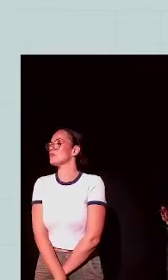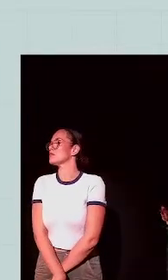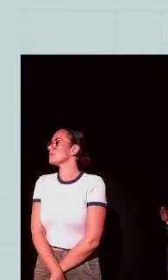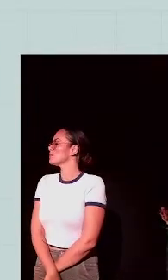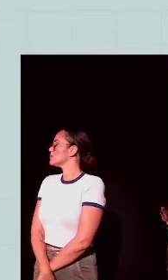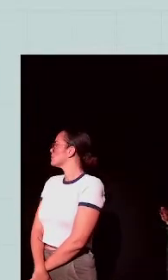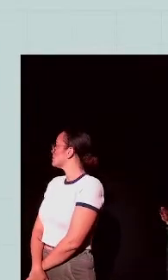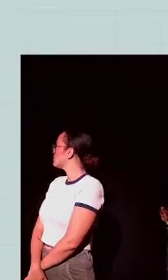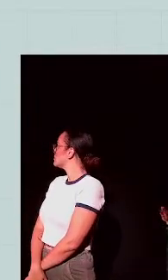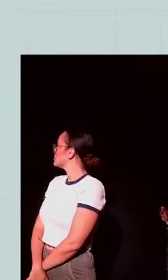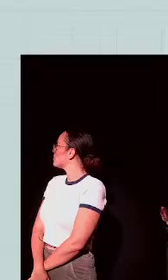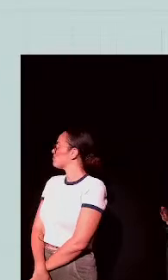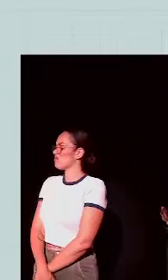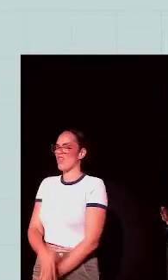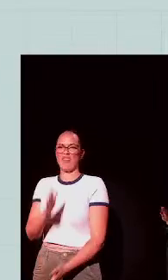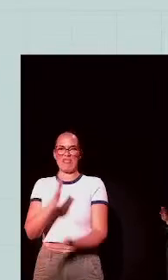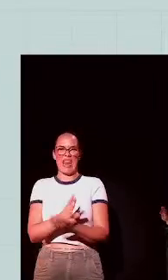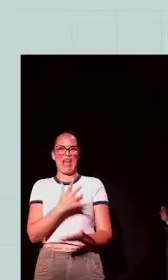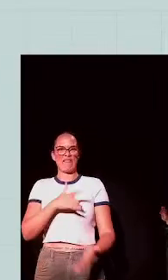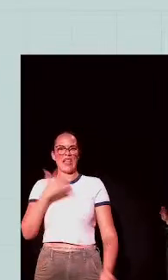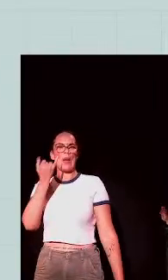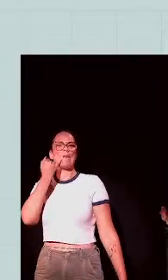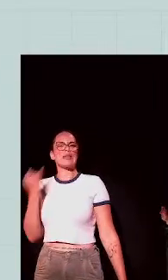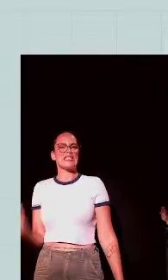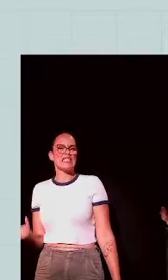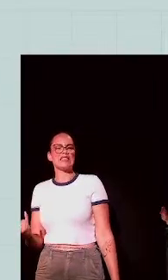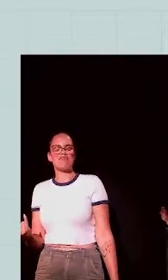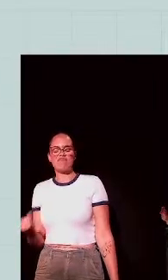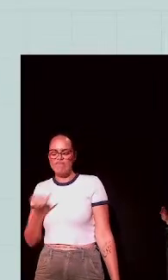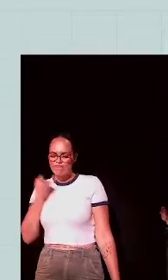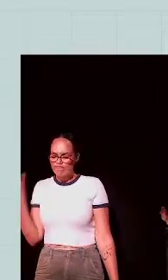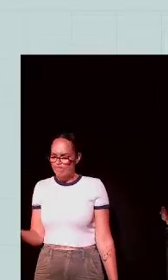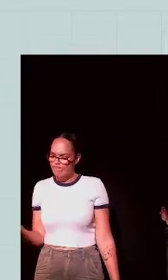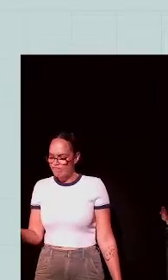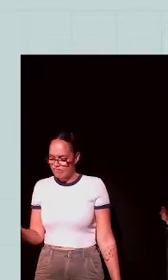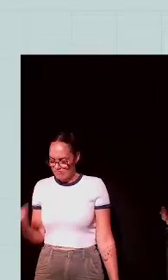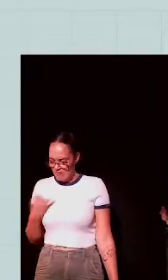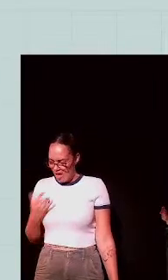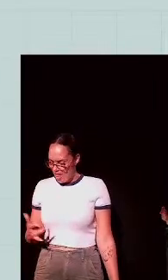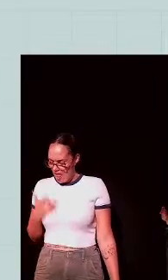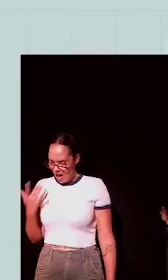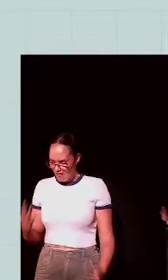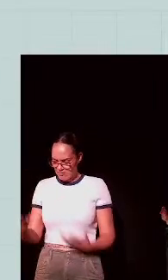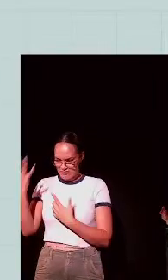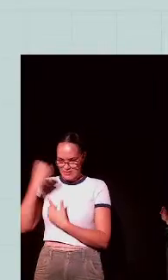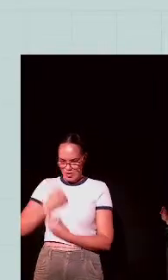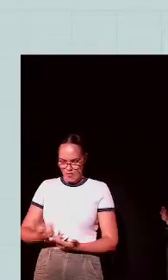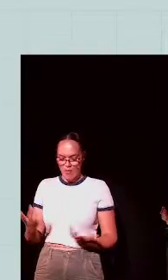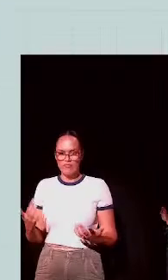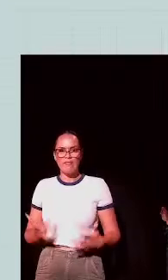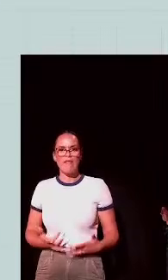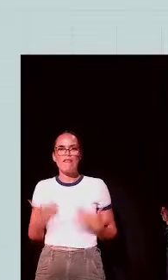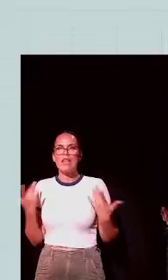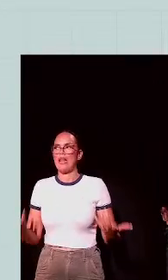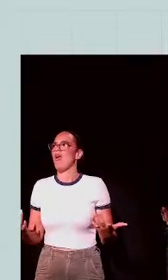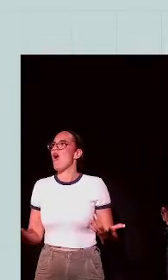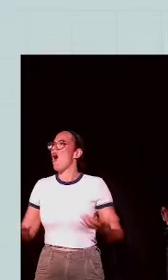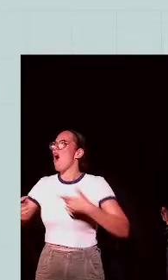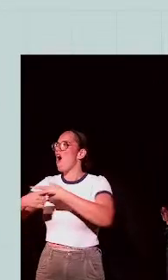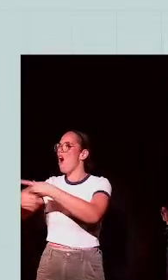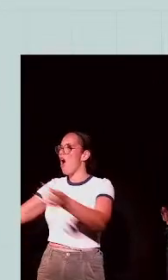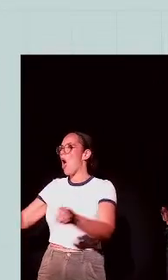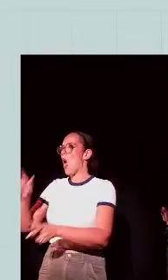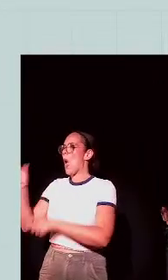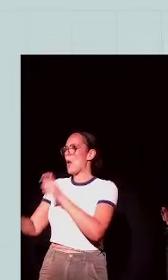A kind of bitterness kind of pervaded my life. A feeling of, why do all these people